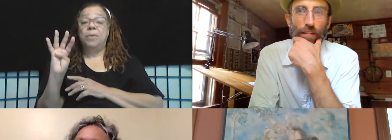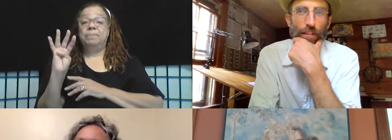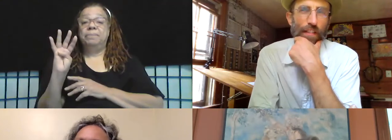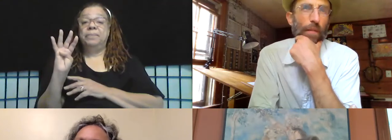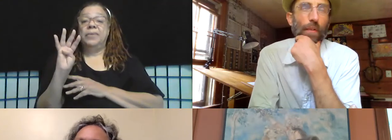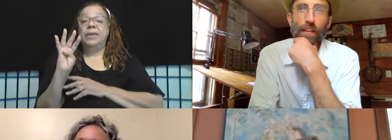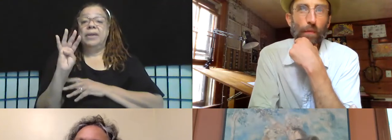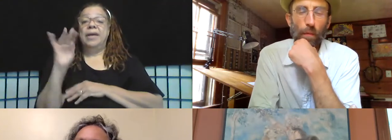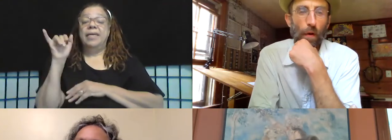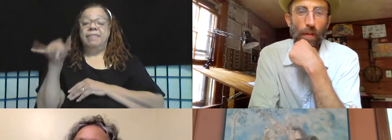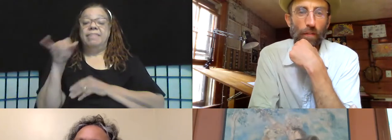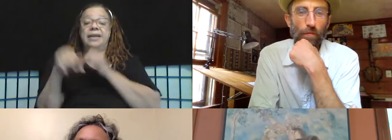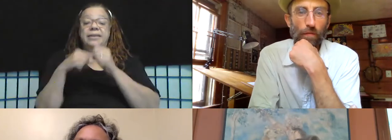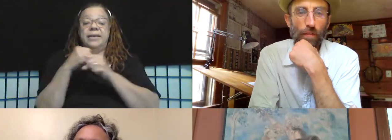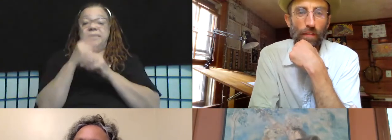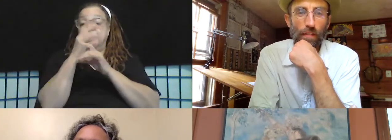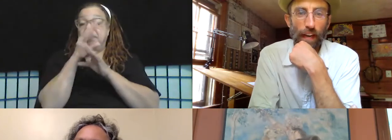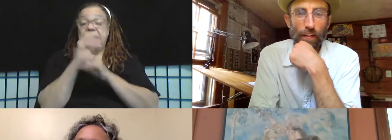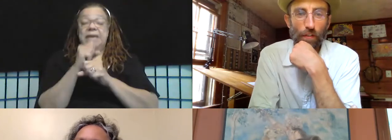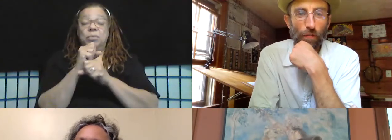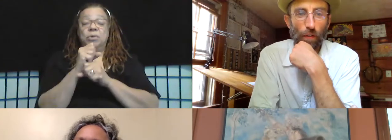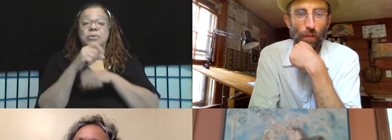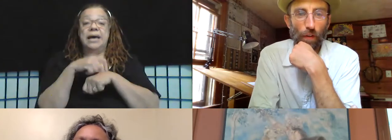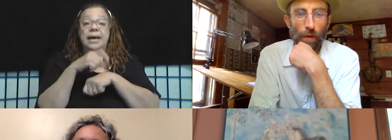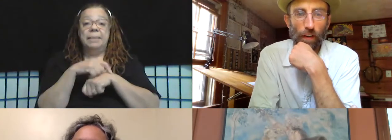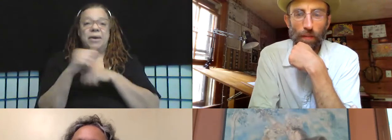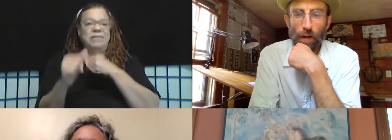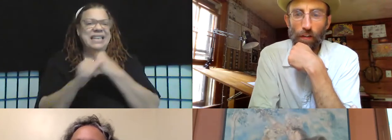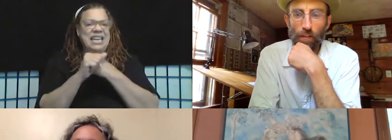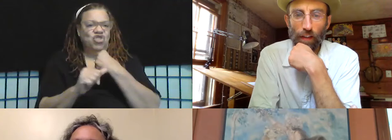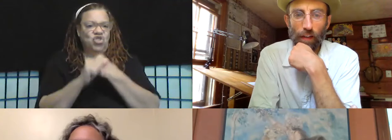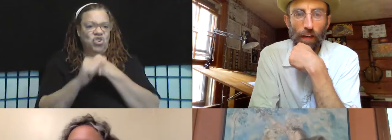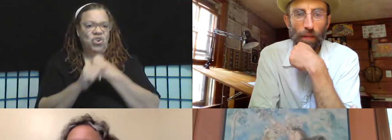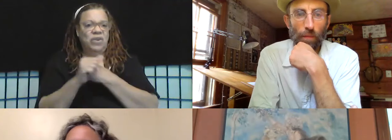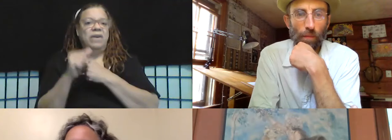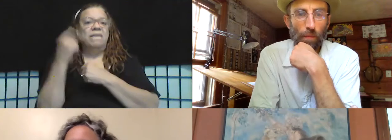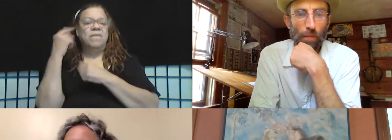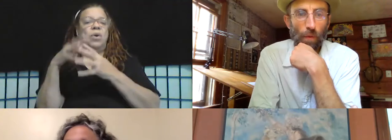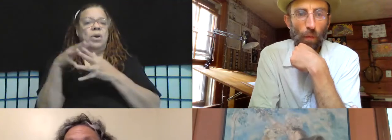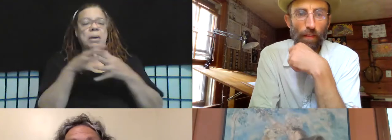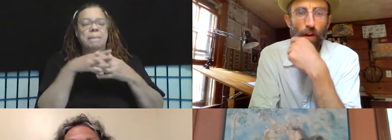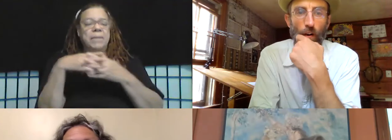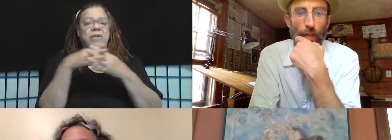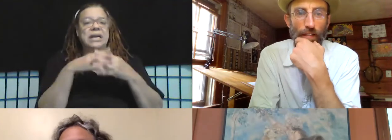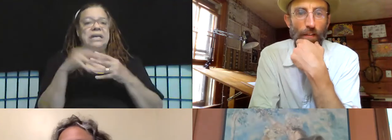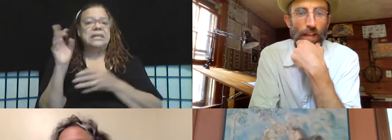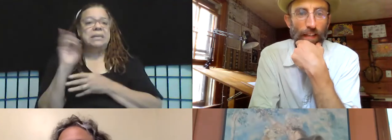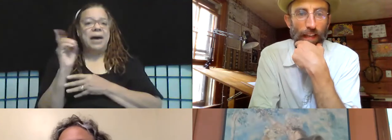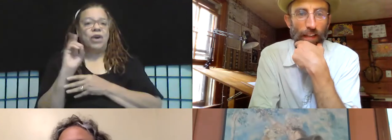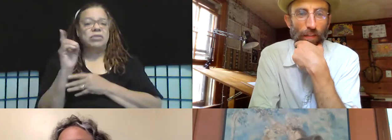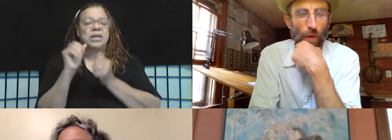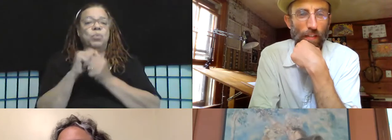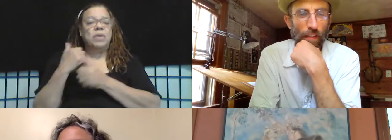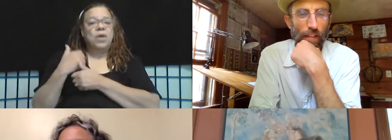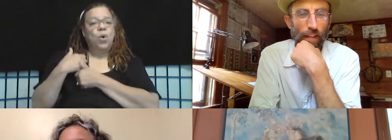which is just an unbelievable moment of danger for American democracy, with armies outside